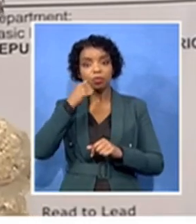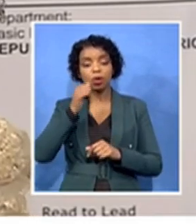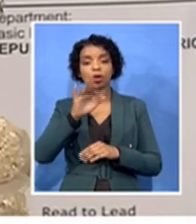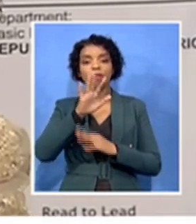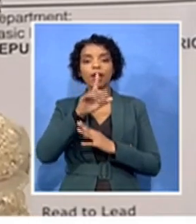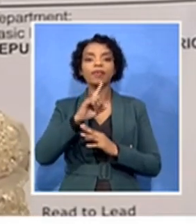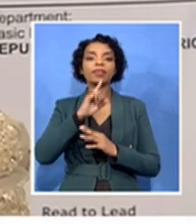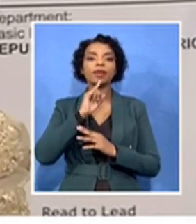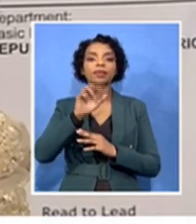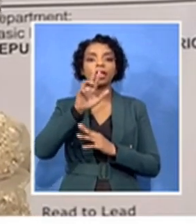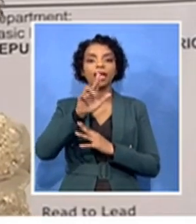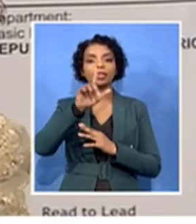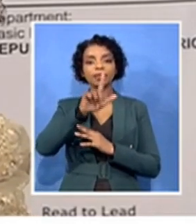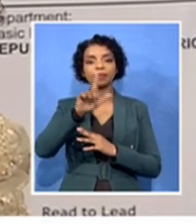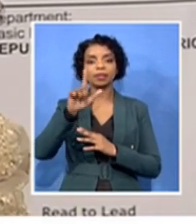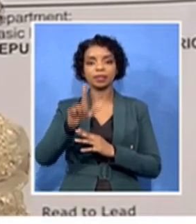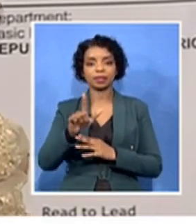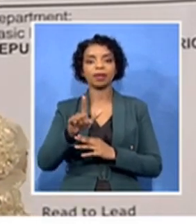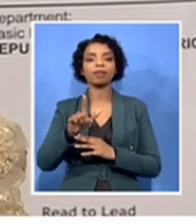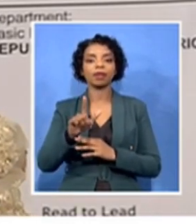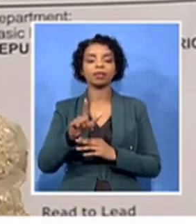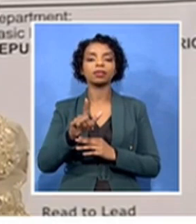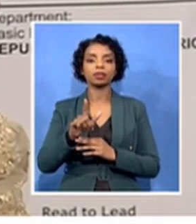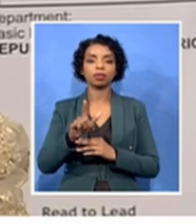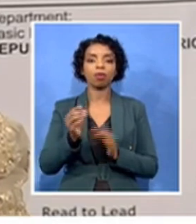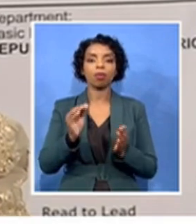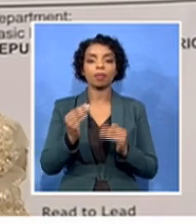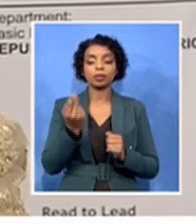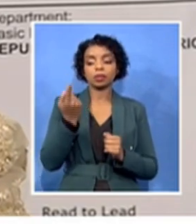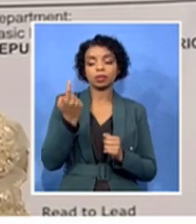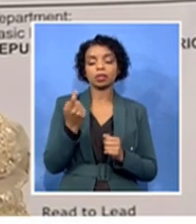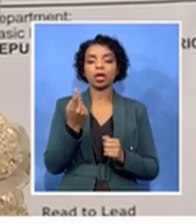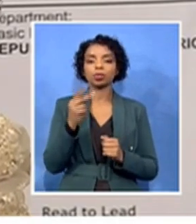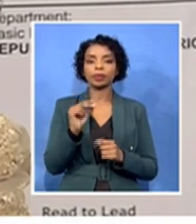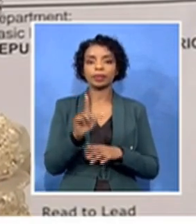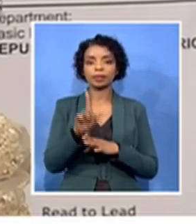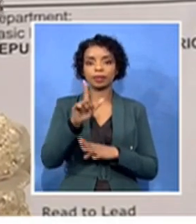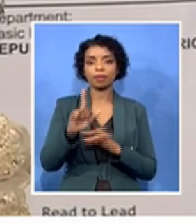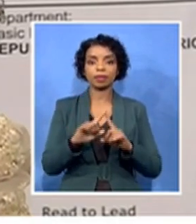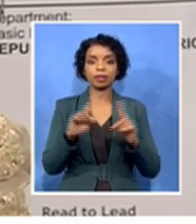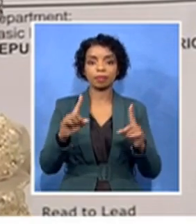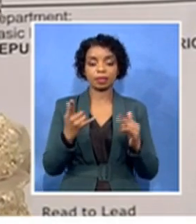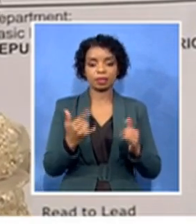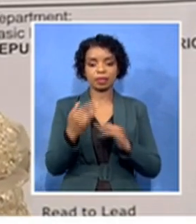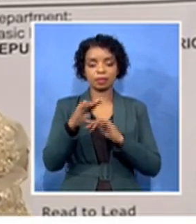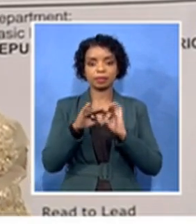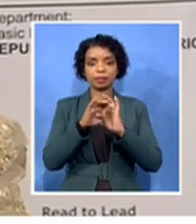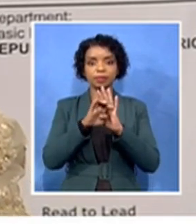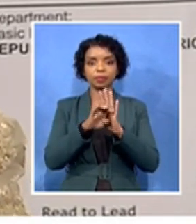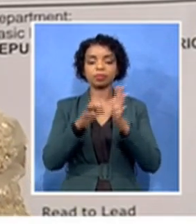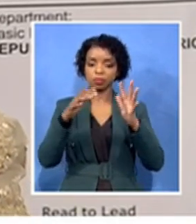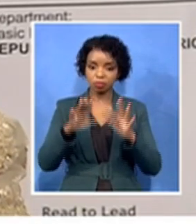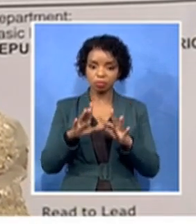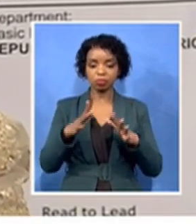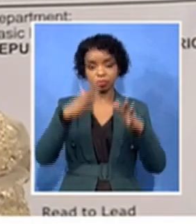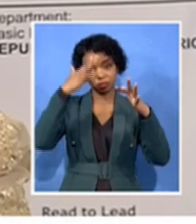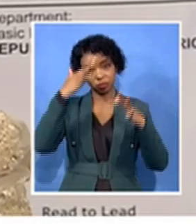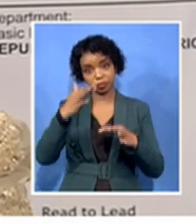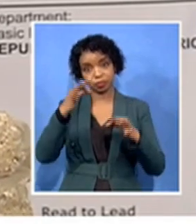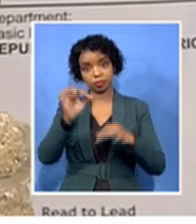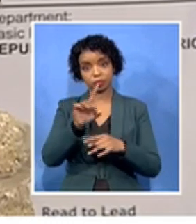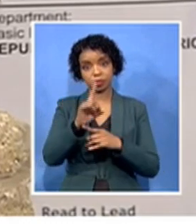25,877 in 2017. As a result, the Center for Development report concluded that if the number of graduates continue to increase, South